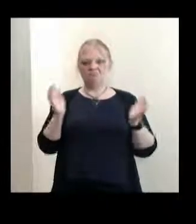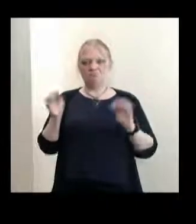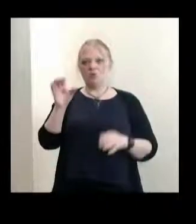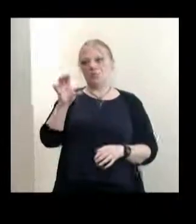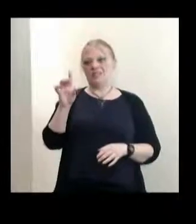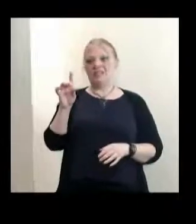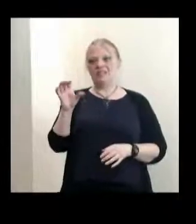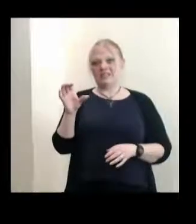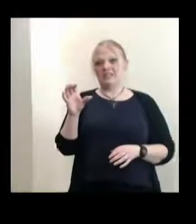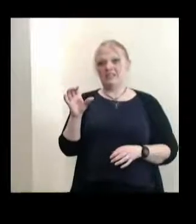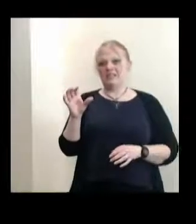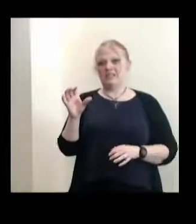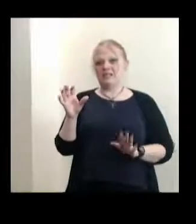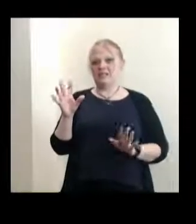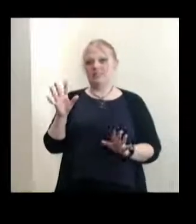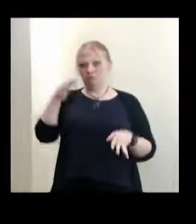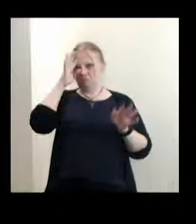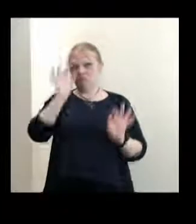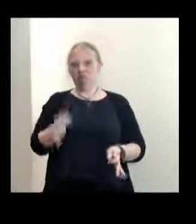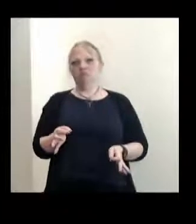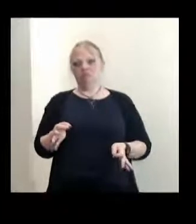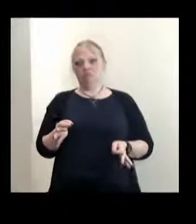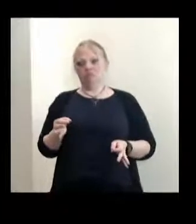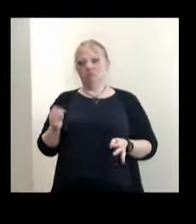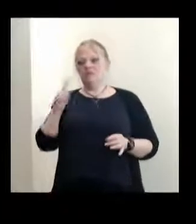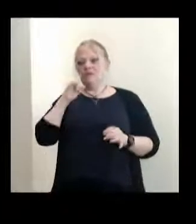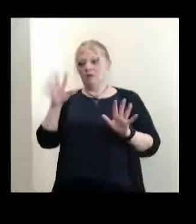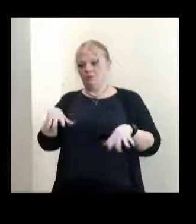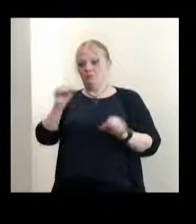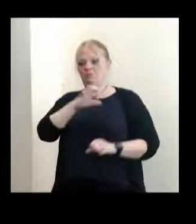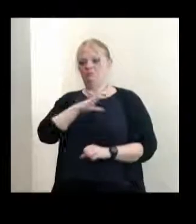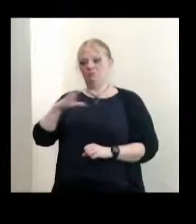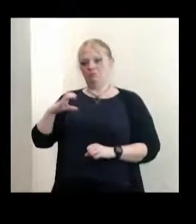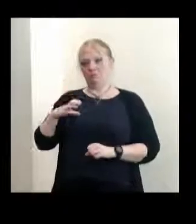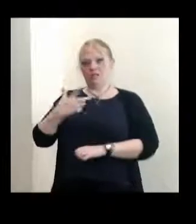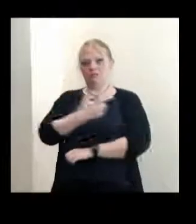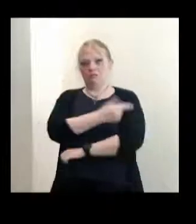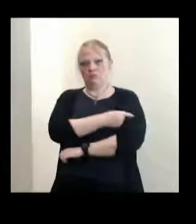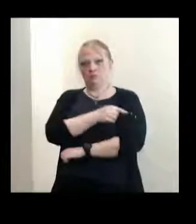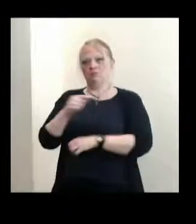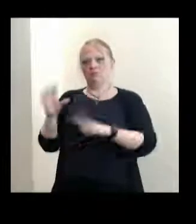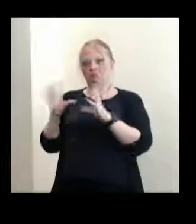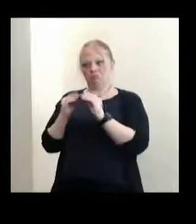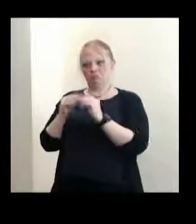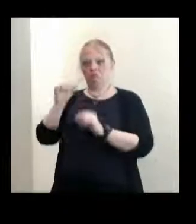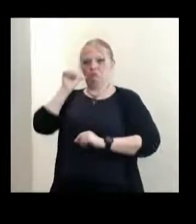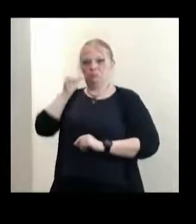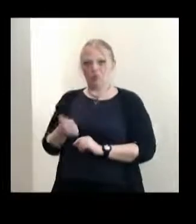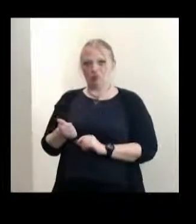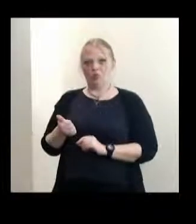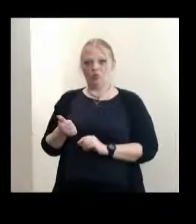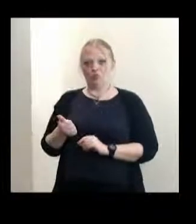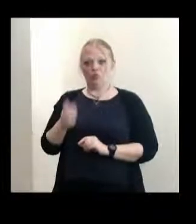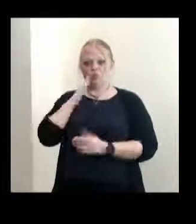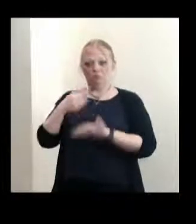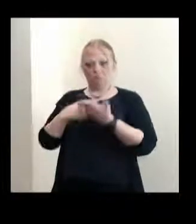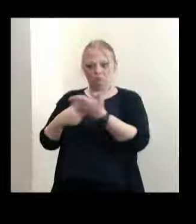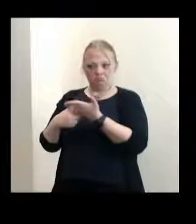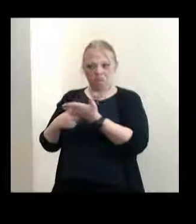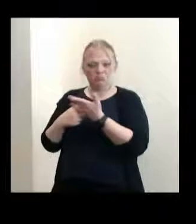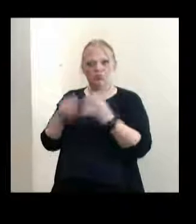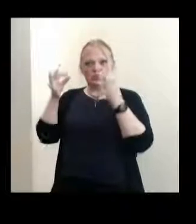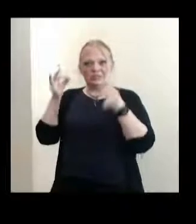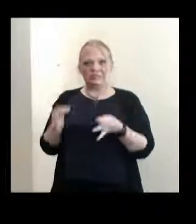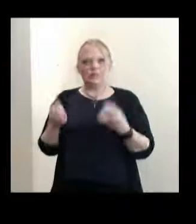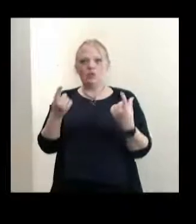CDC is convening their advisory committee on immunization practices tomorrow, and they're going to meet and try to decide